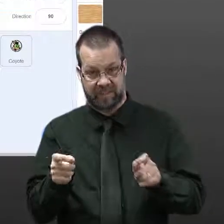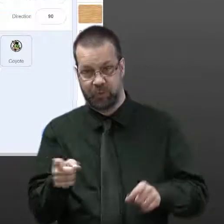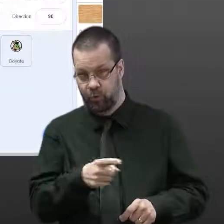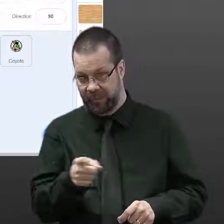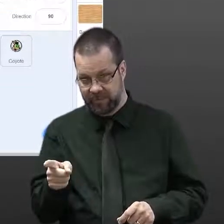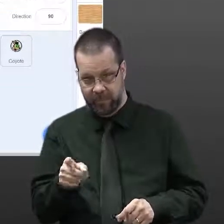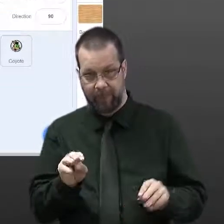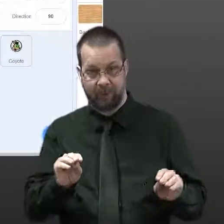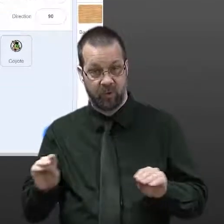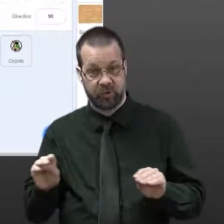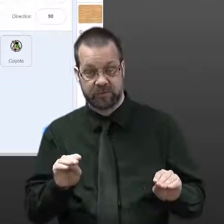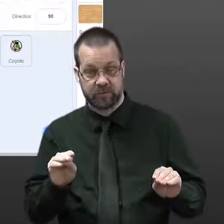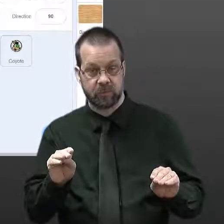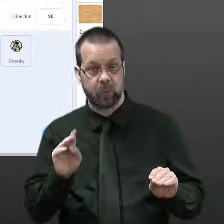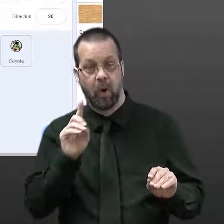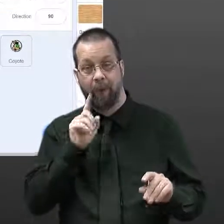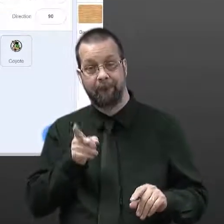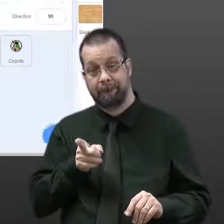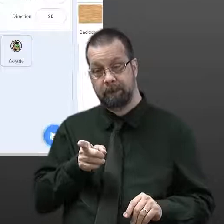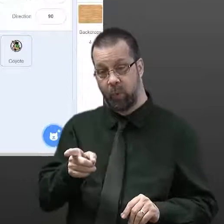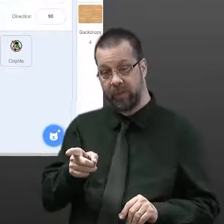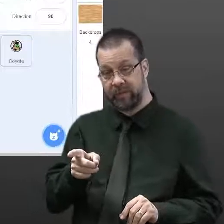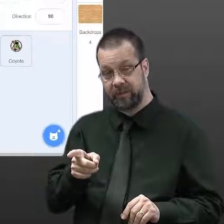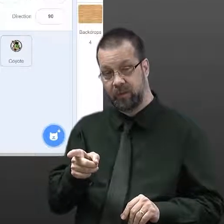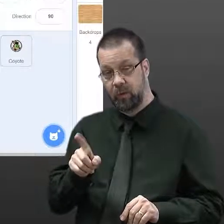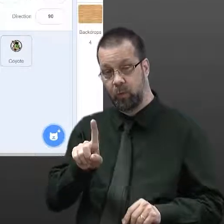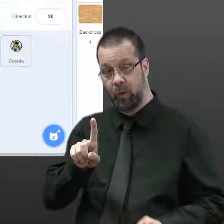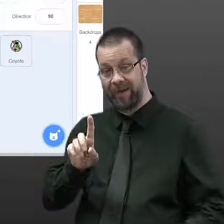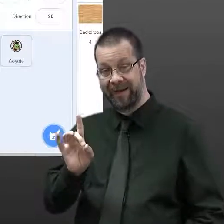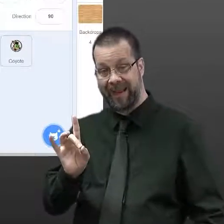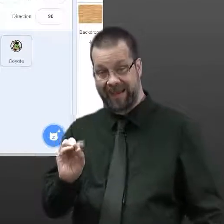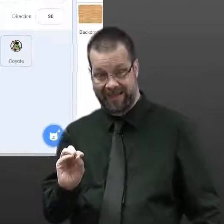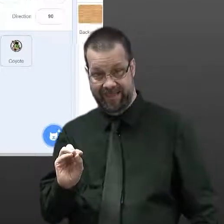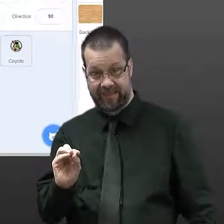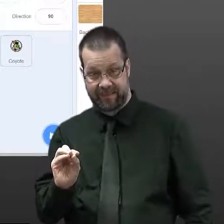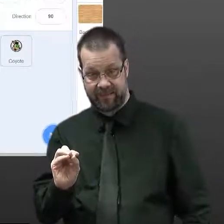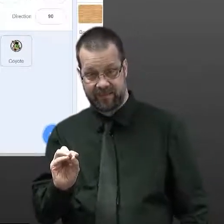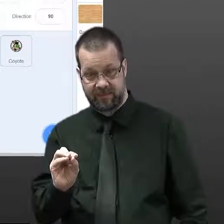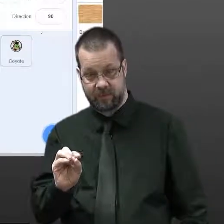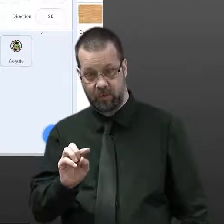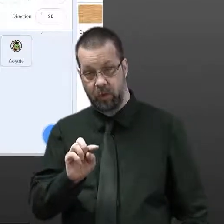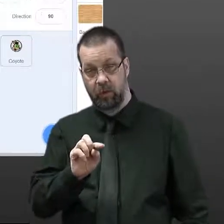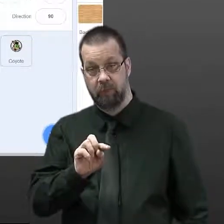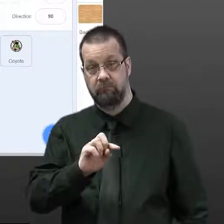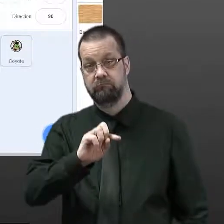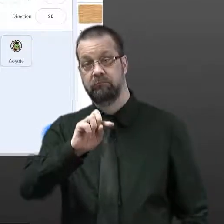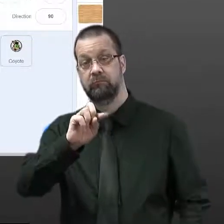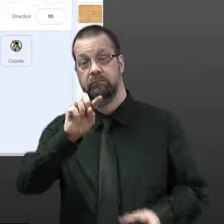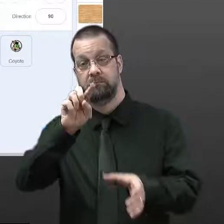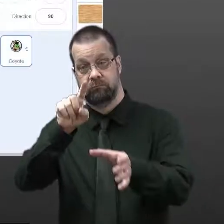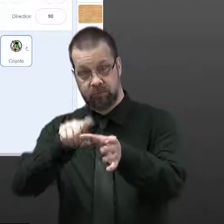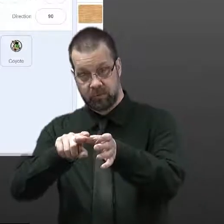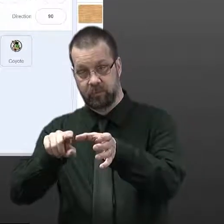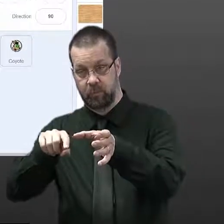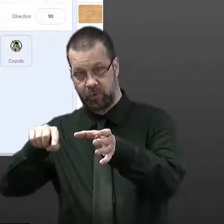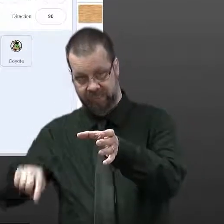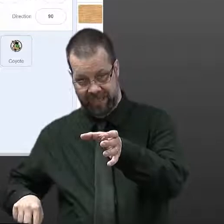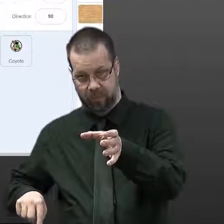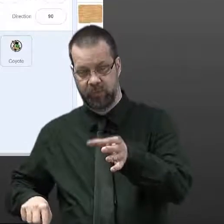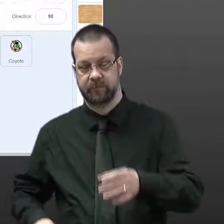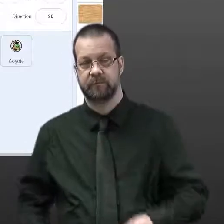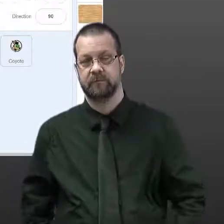in motion. This time we're going to point in the direction 180 so that it goes down once it goes through the